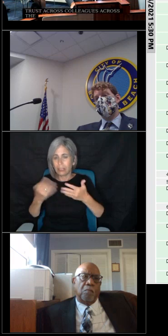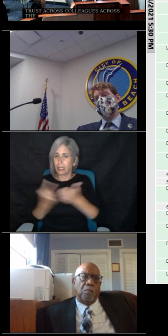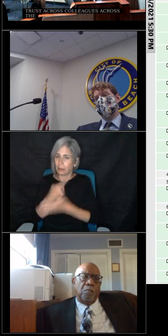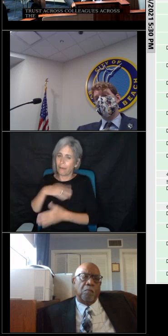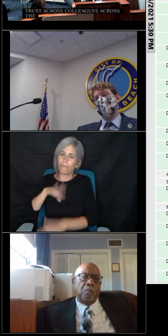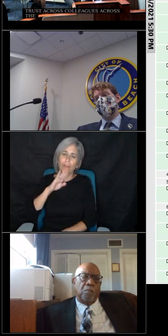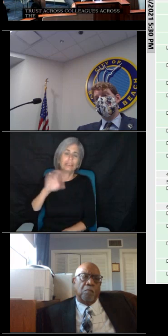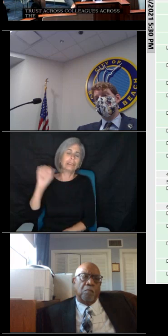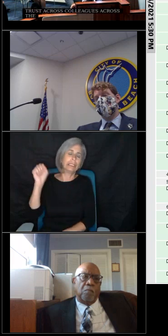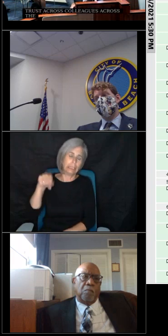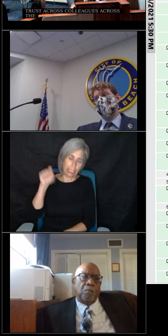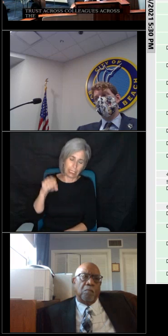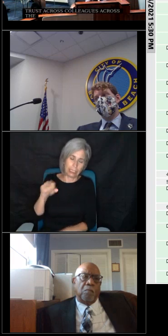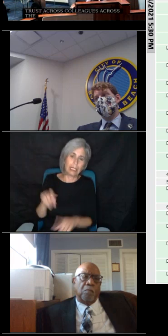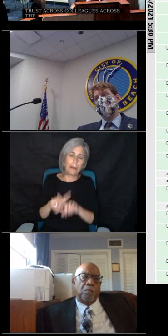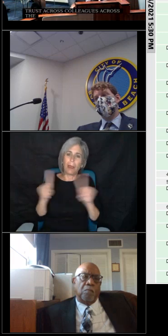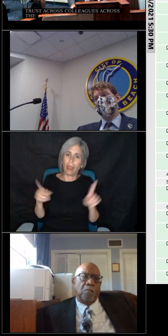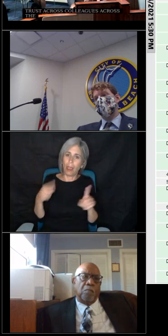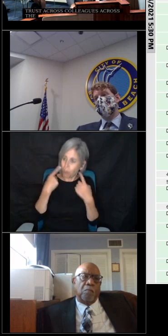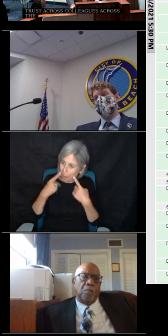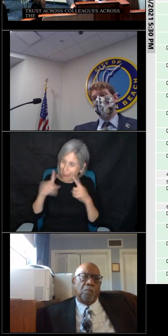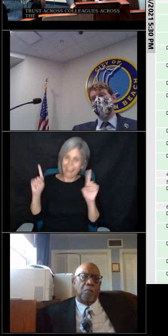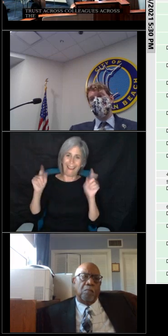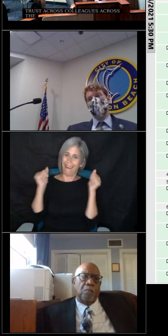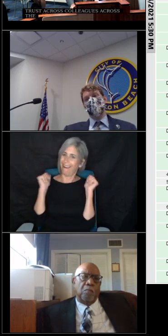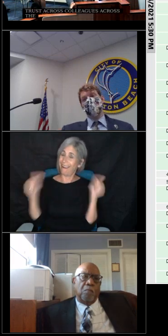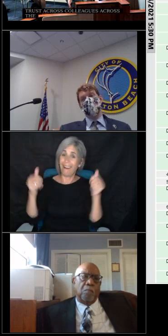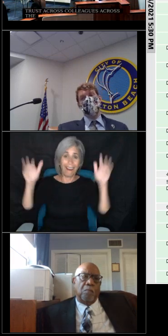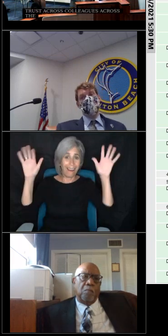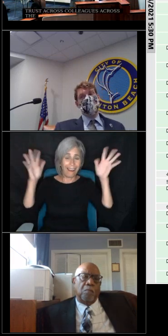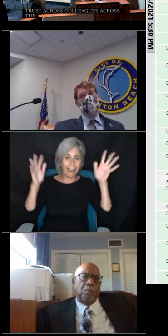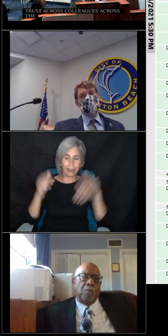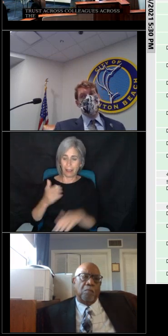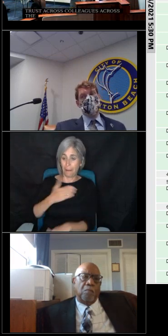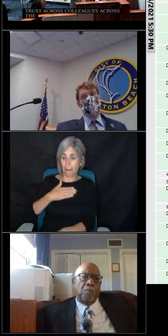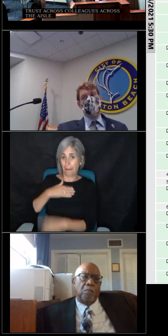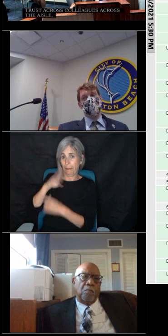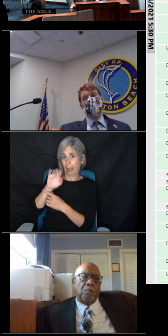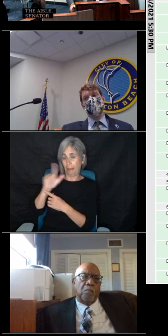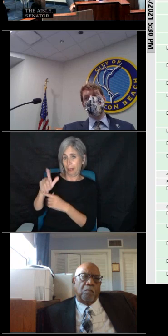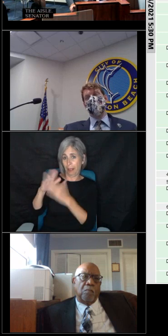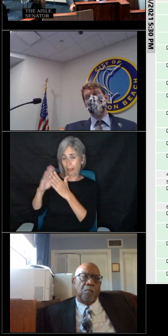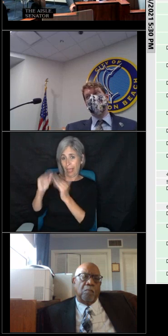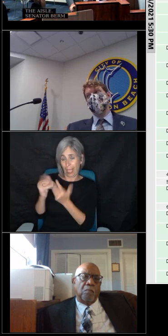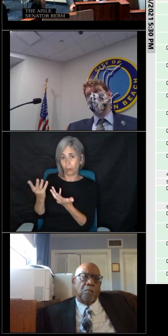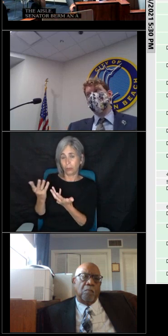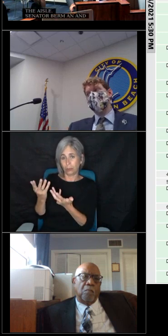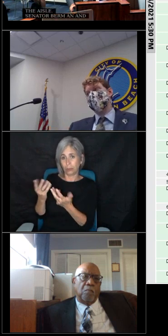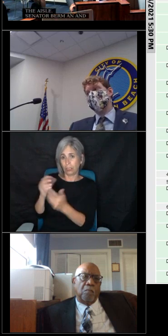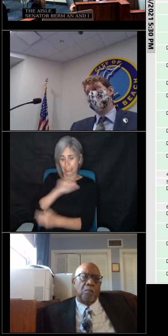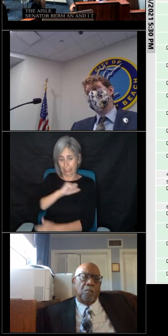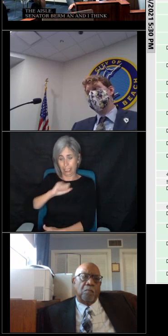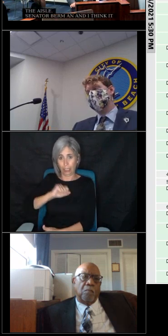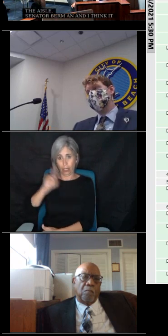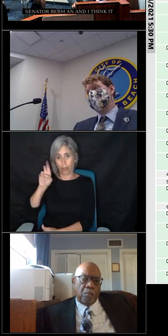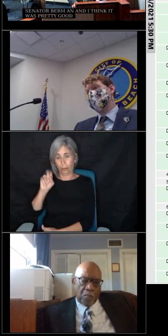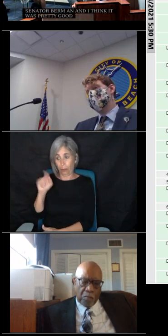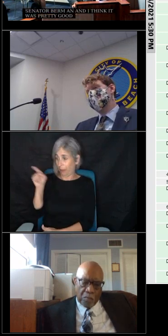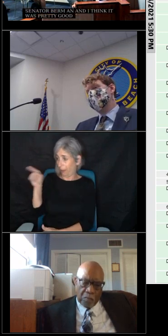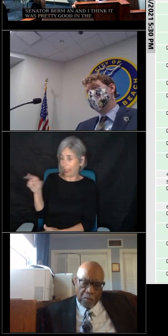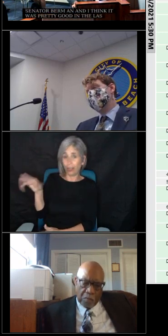we did it. And my bill over there in the House, and it's Senator Berman's over there, it's called